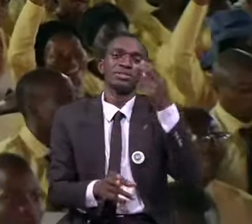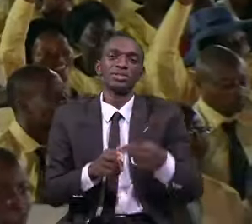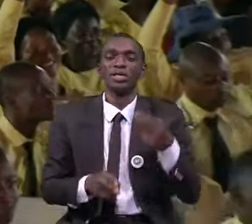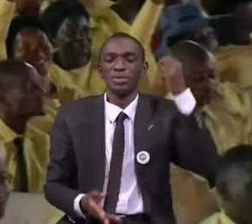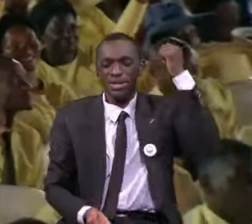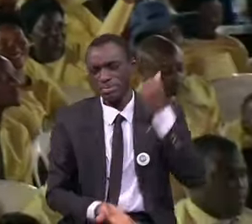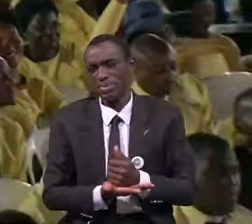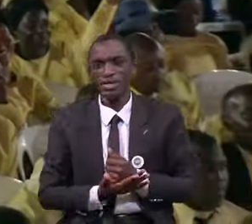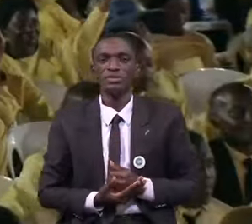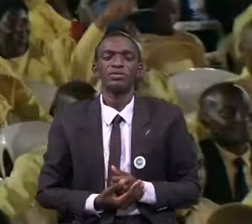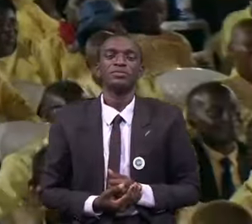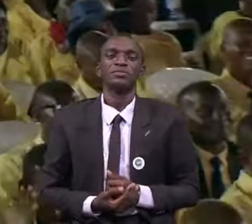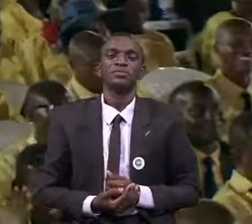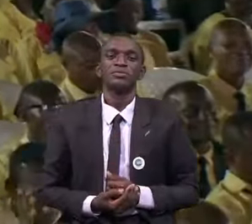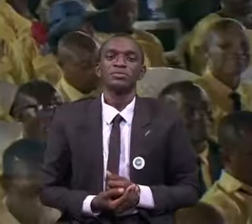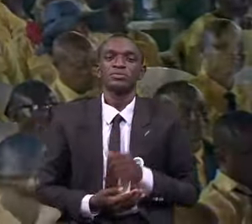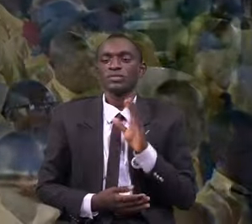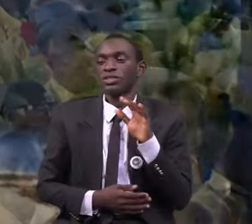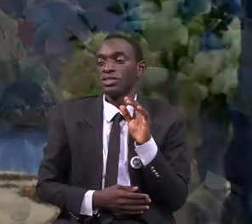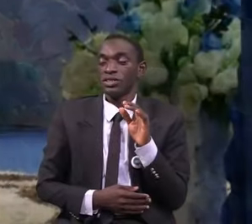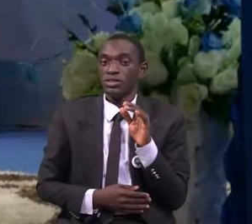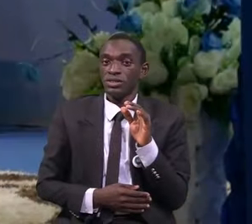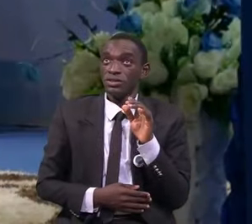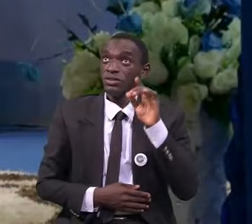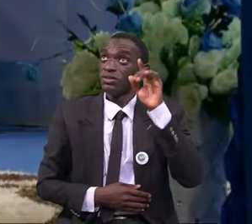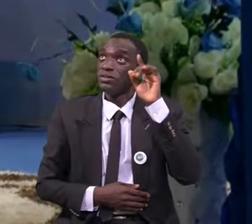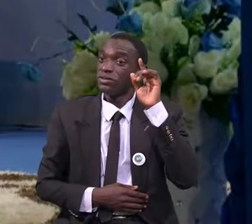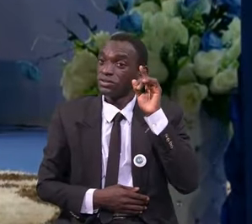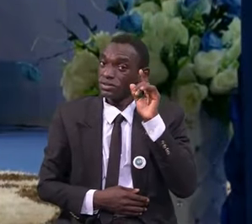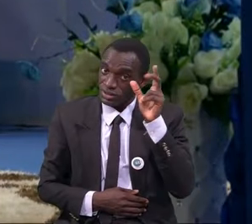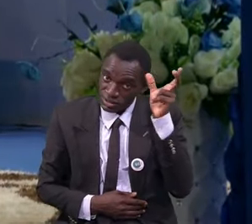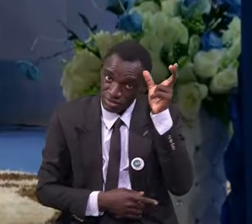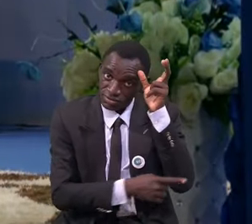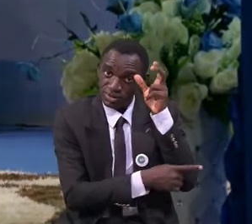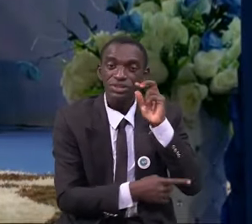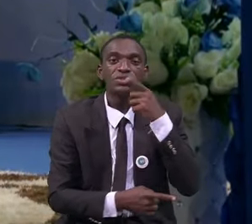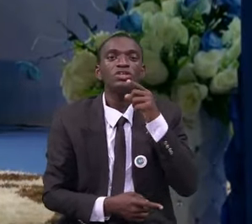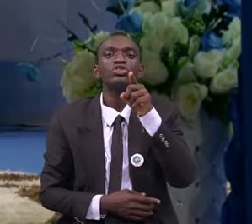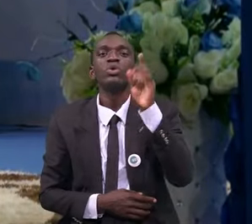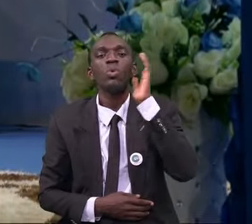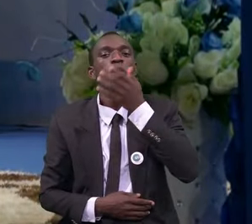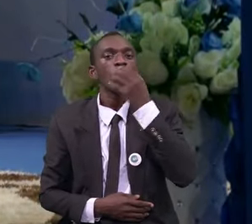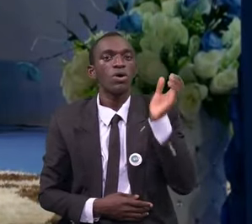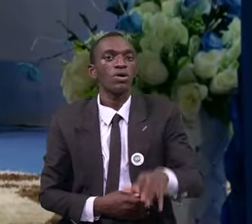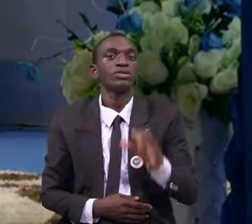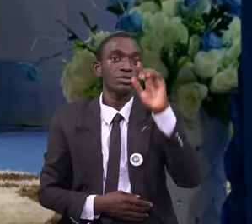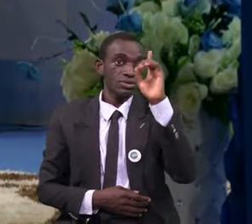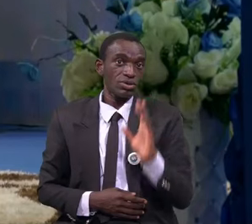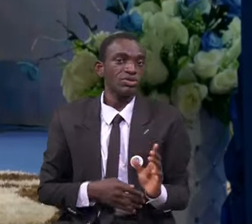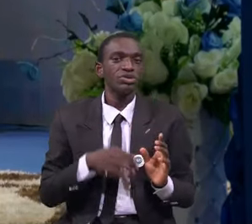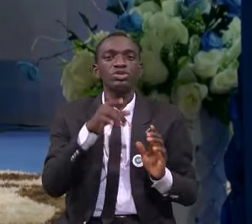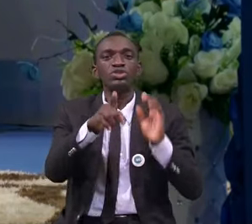He said, you will curse God. you will not curse